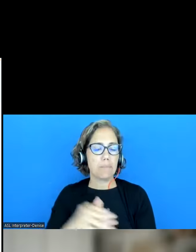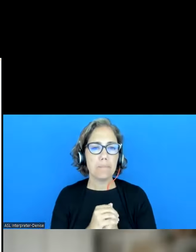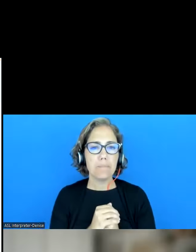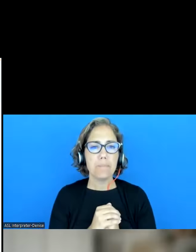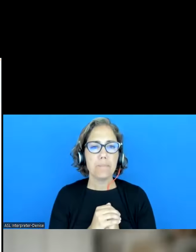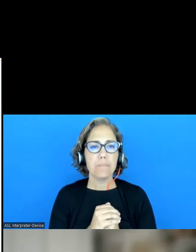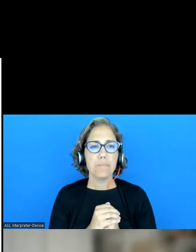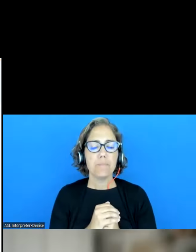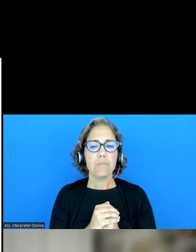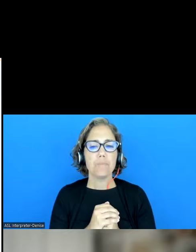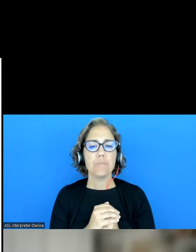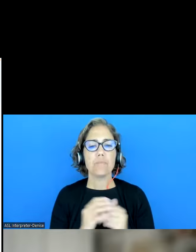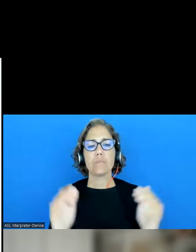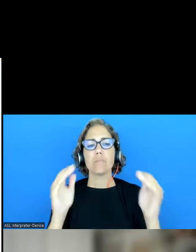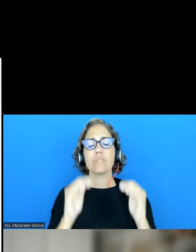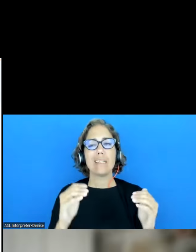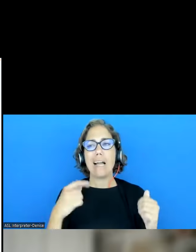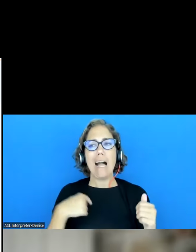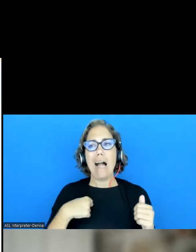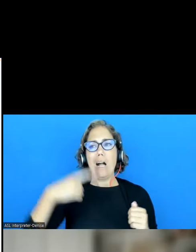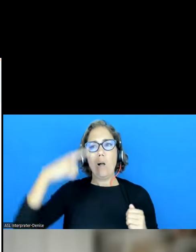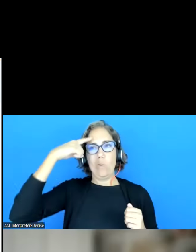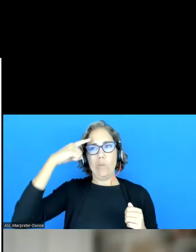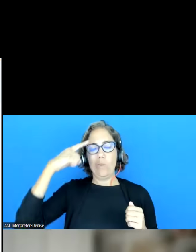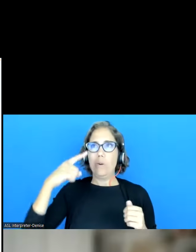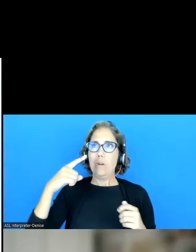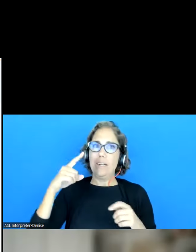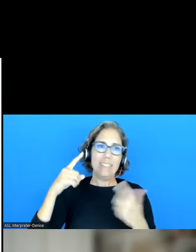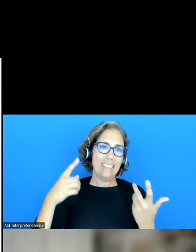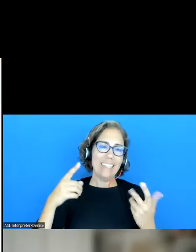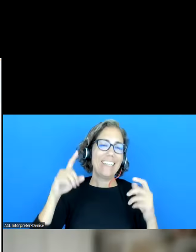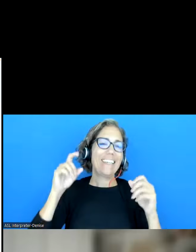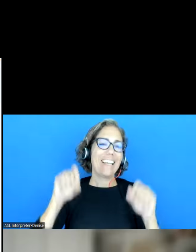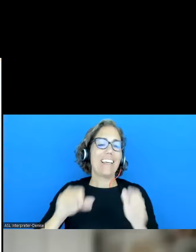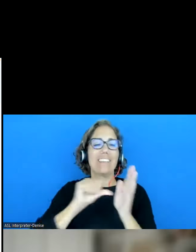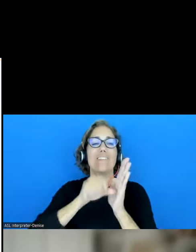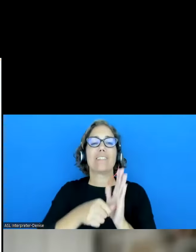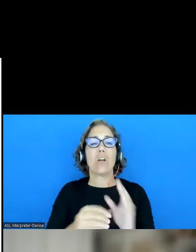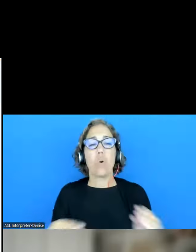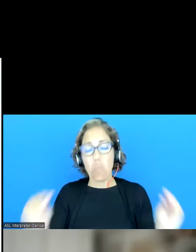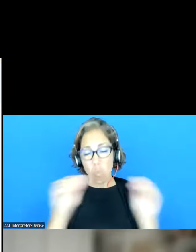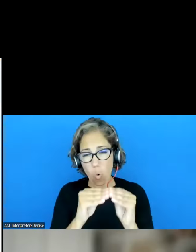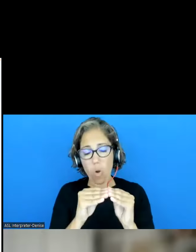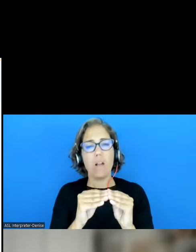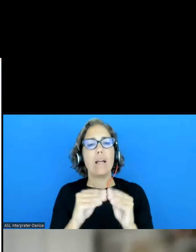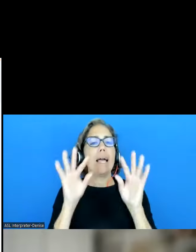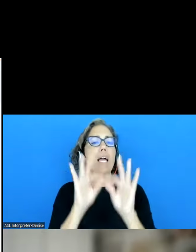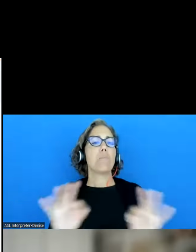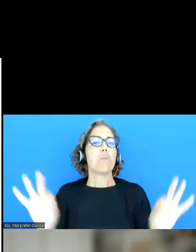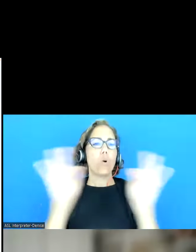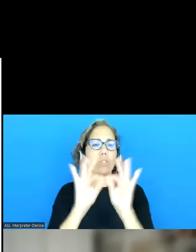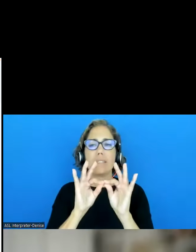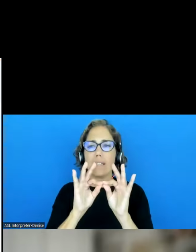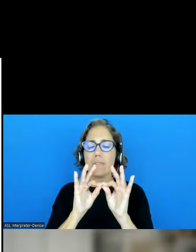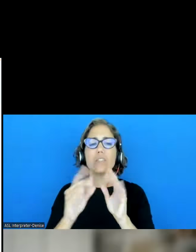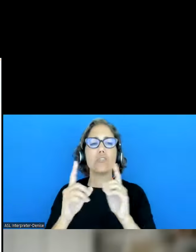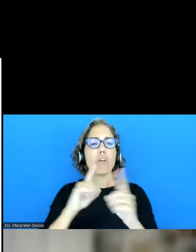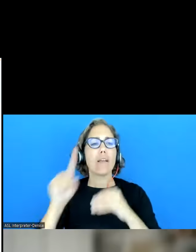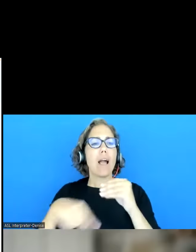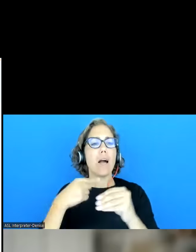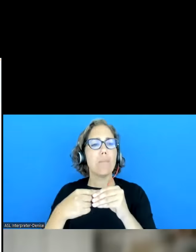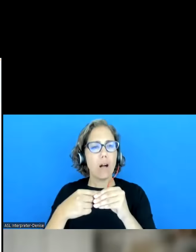And I don't think that we could emphasize more the importance of talking about accessibility